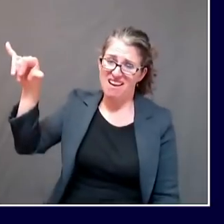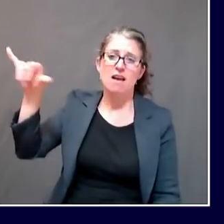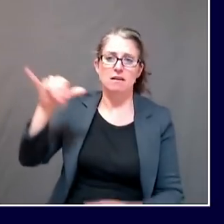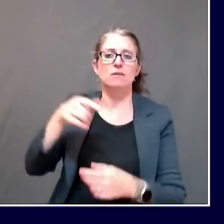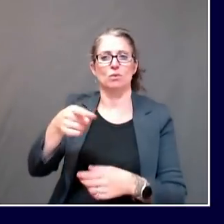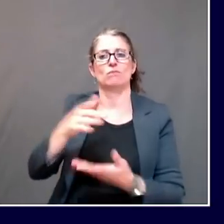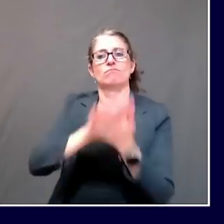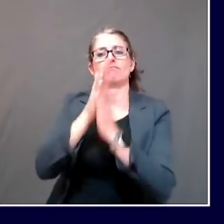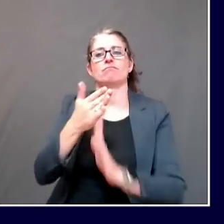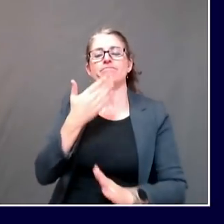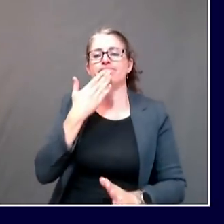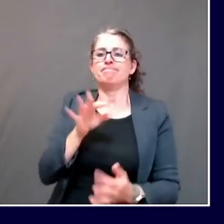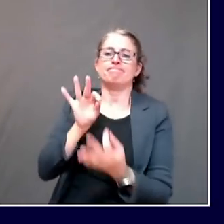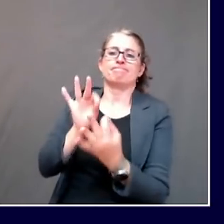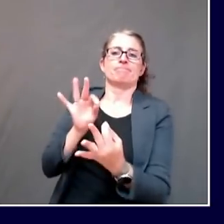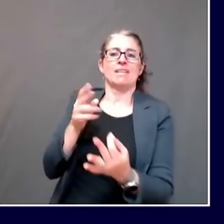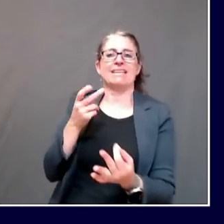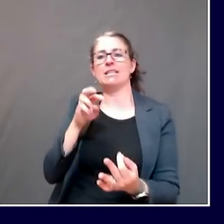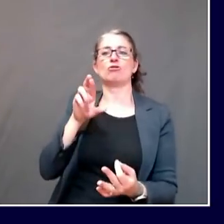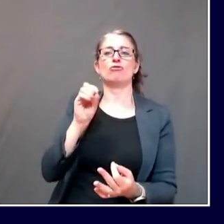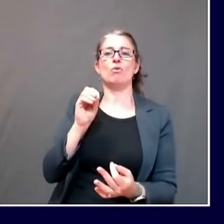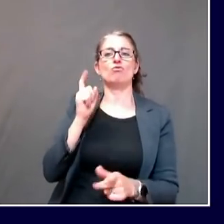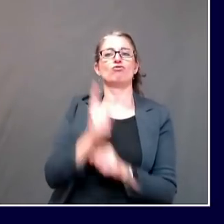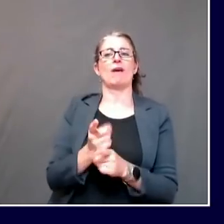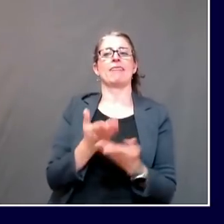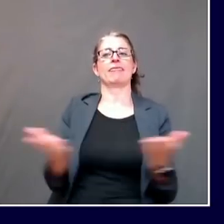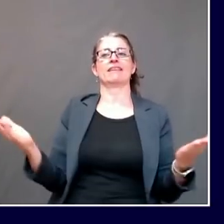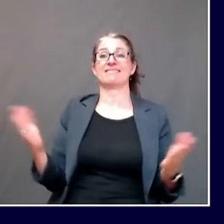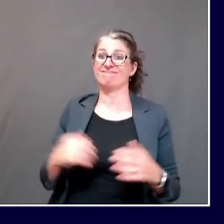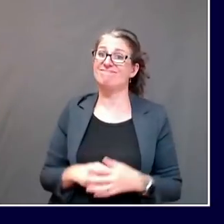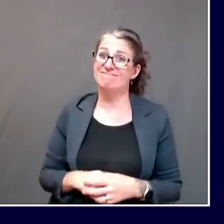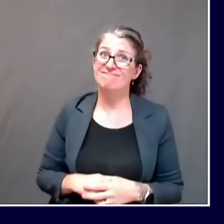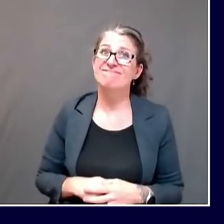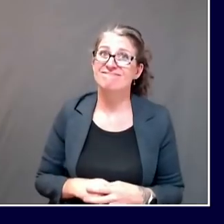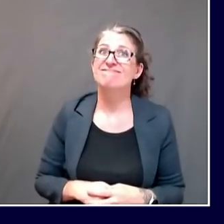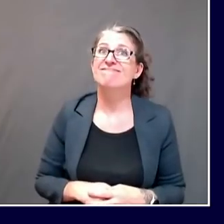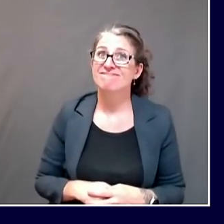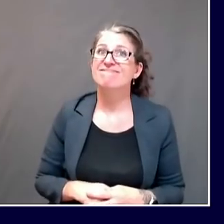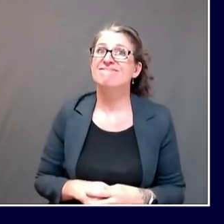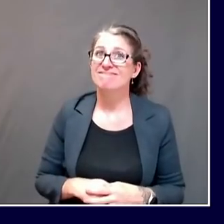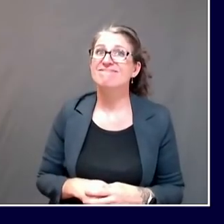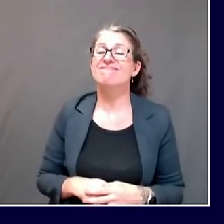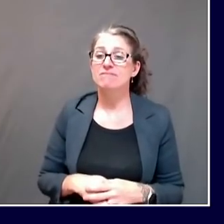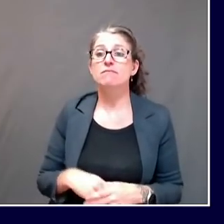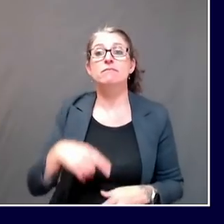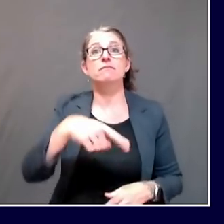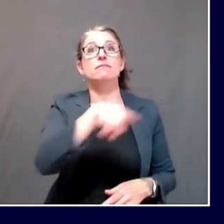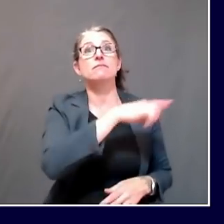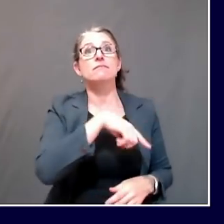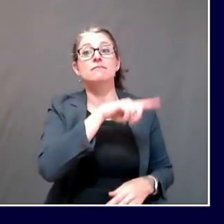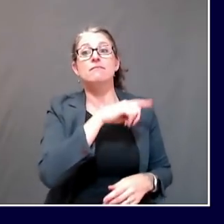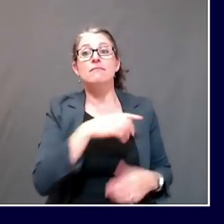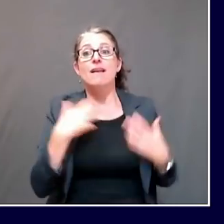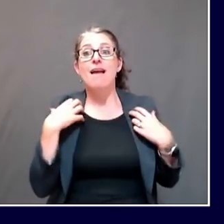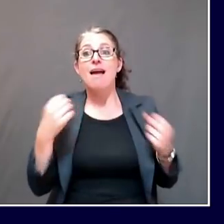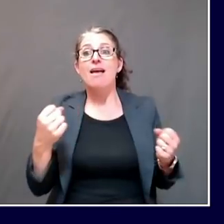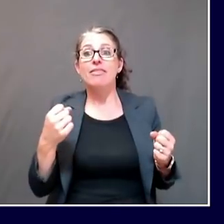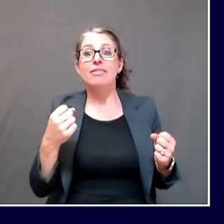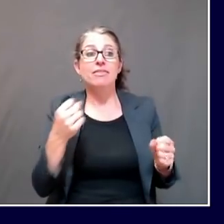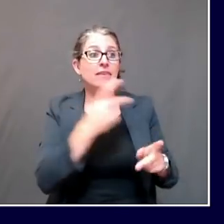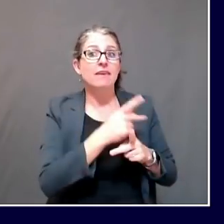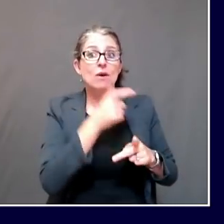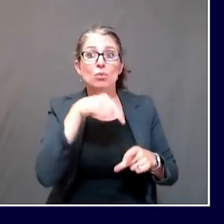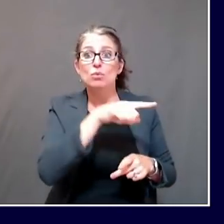COVID-19 testing is appropriate, your healthcare provider can help arrange for testing. But perhaps, as we talked about with respect to